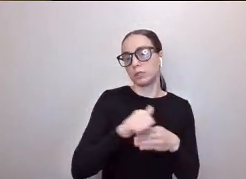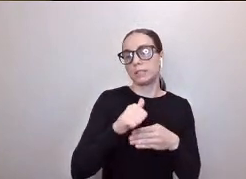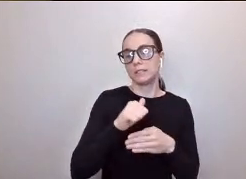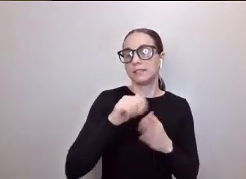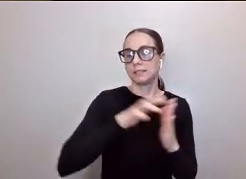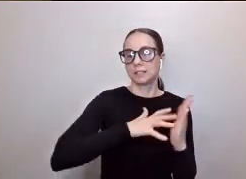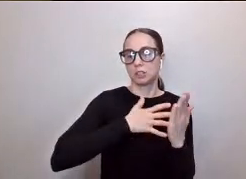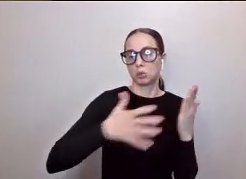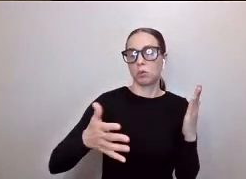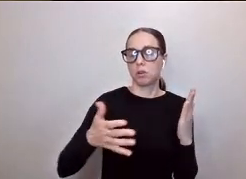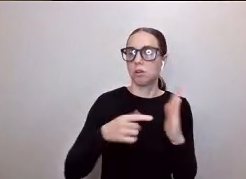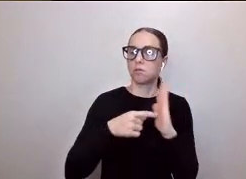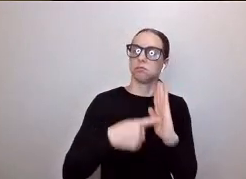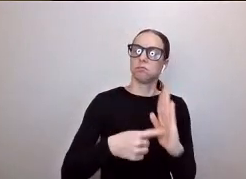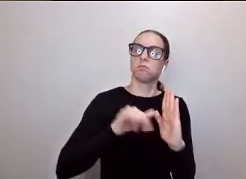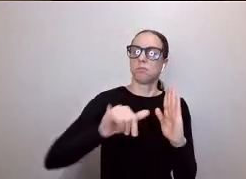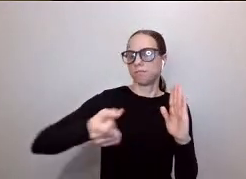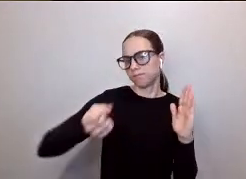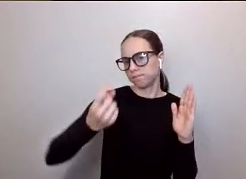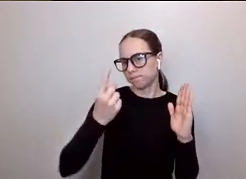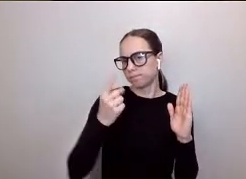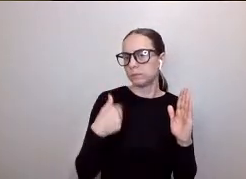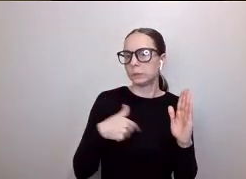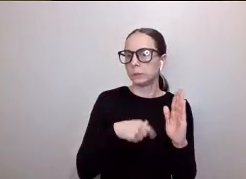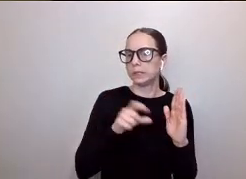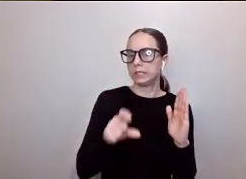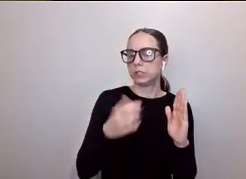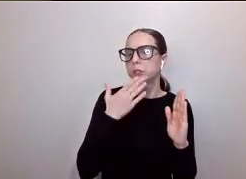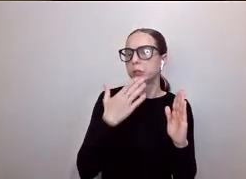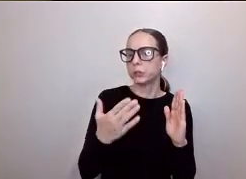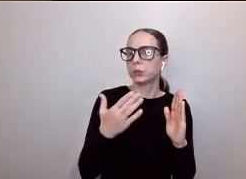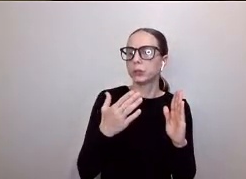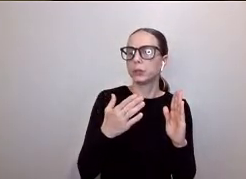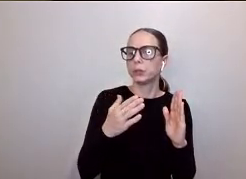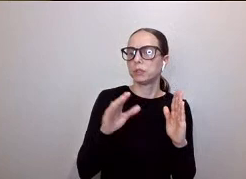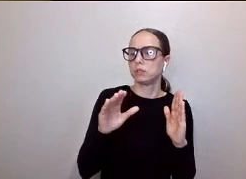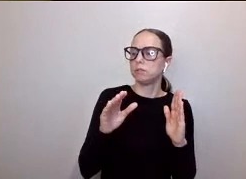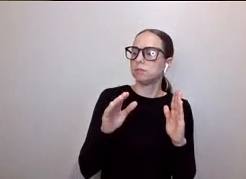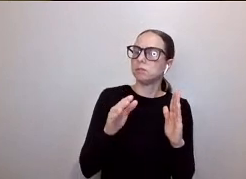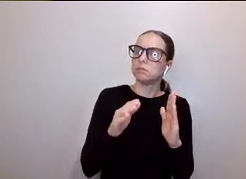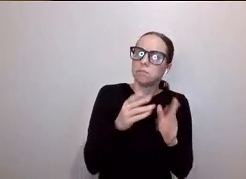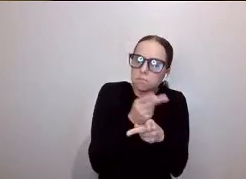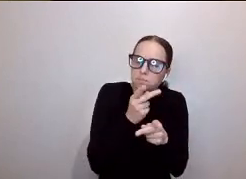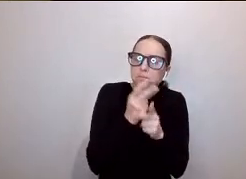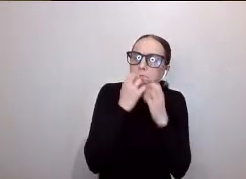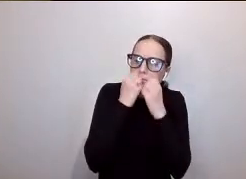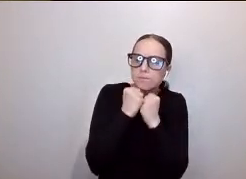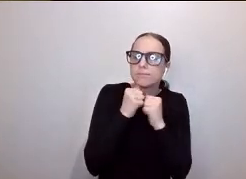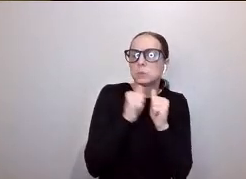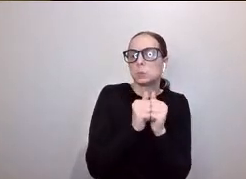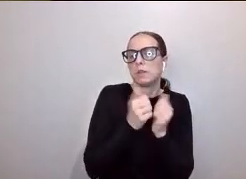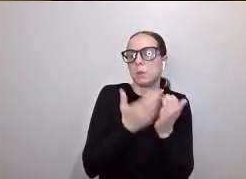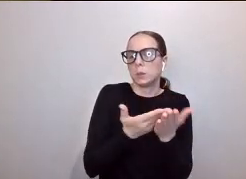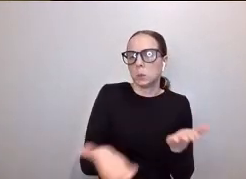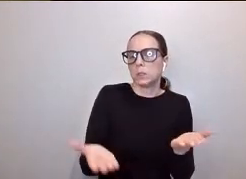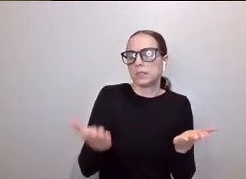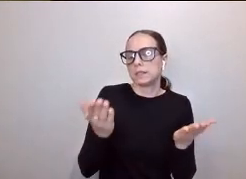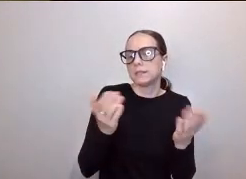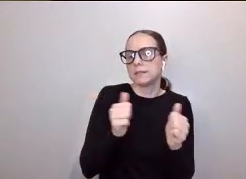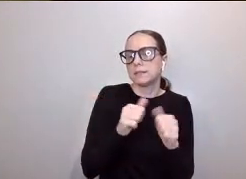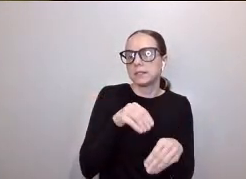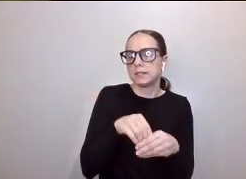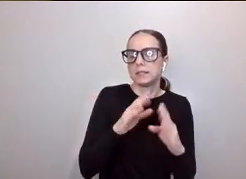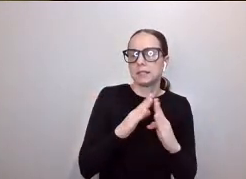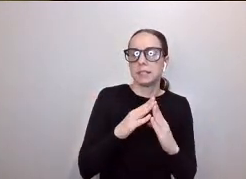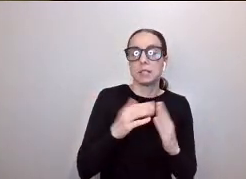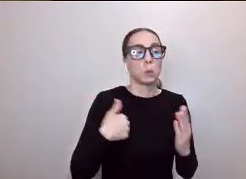understanding that we need to be good stewards of the resources of the city. Thank you. Because we have heard pretty dramatic predictions about